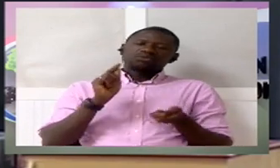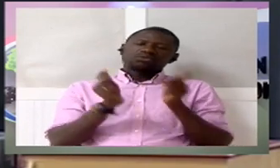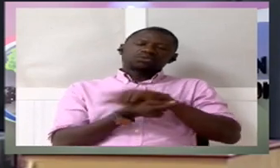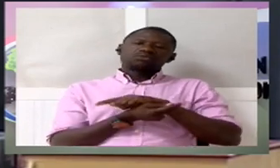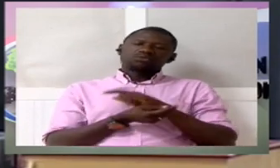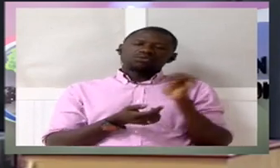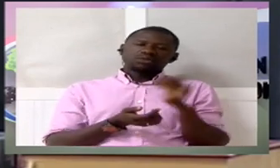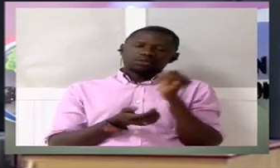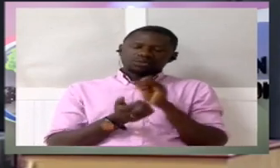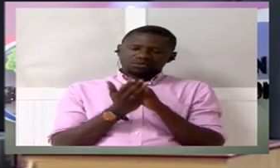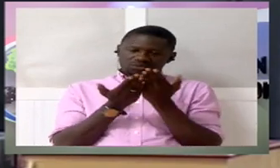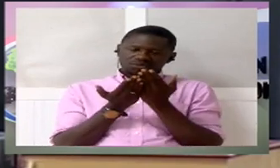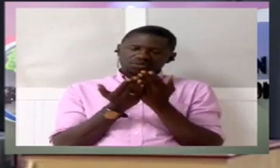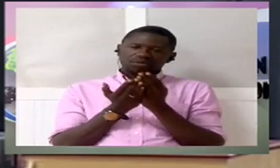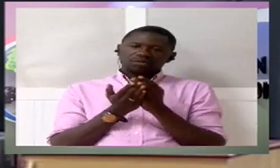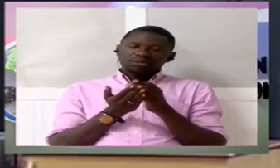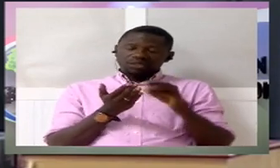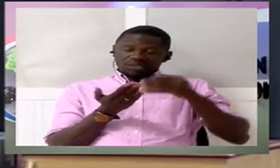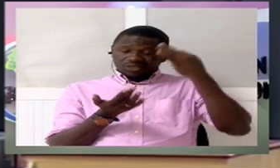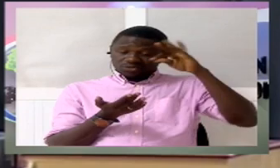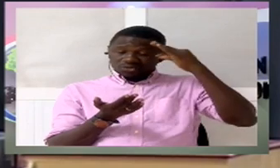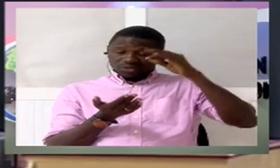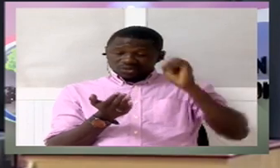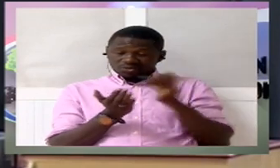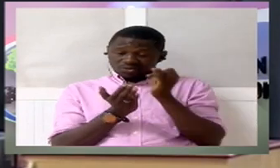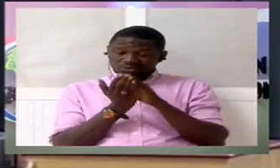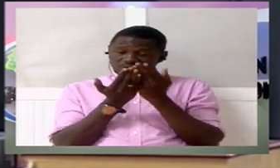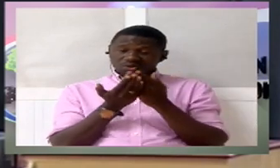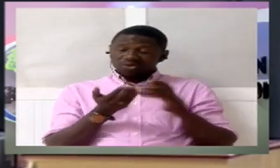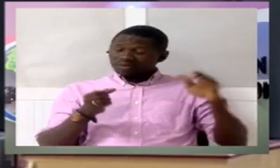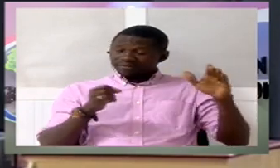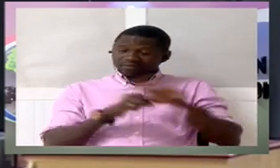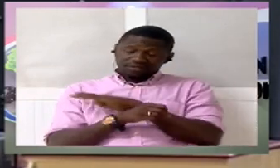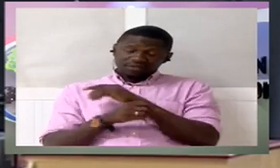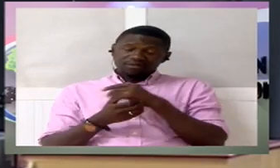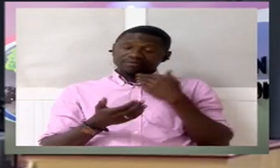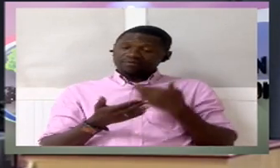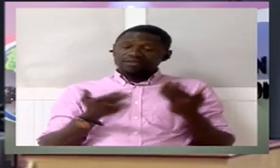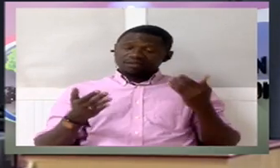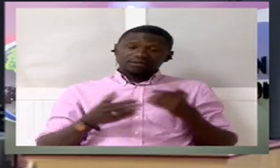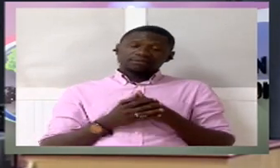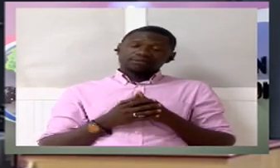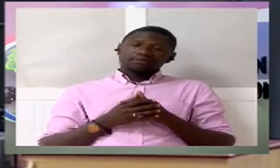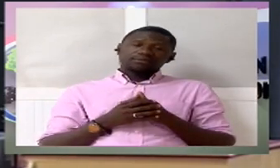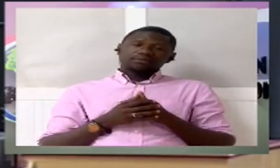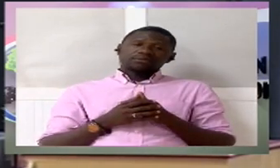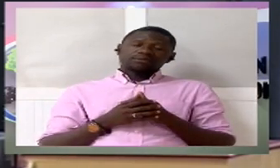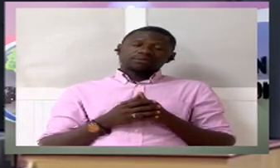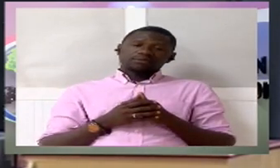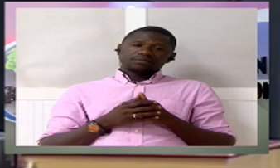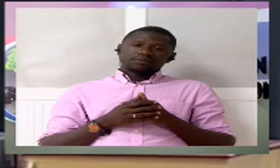the Dara. He studied the Quran, the whole of it. Dry Quran bang. When he completed studying the